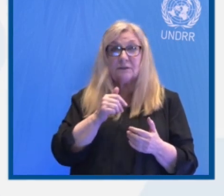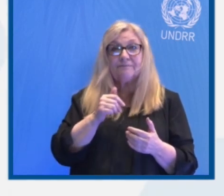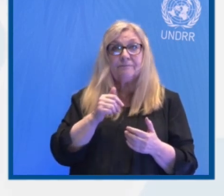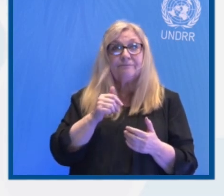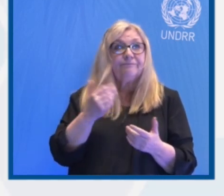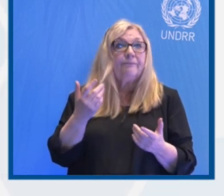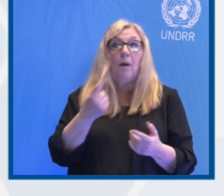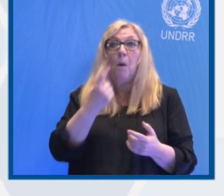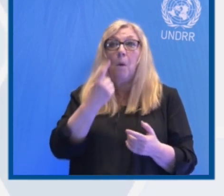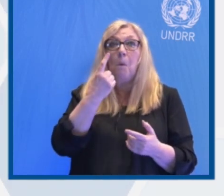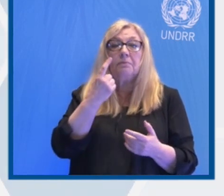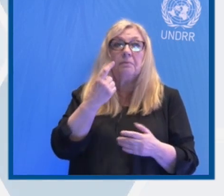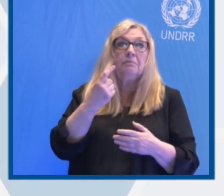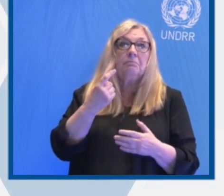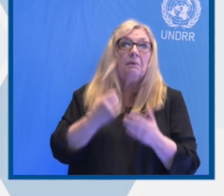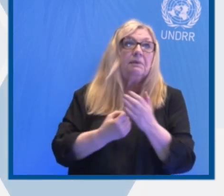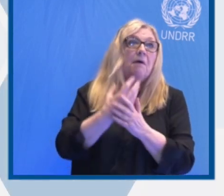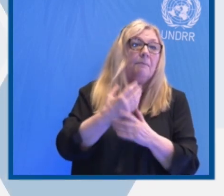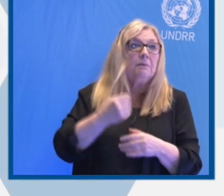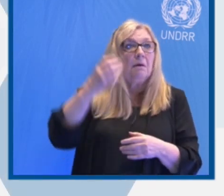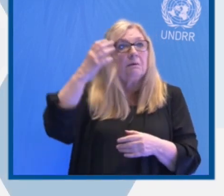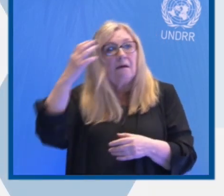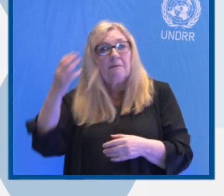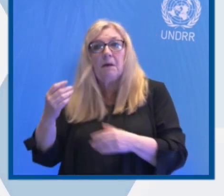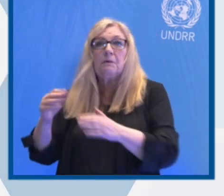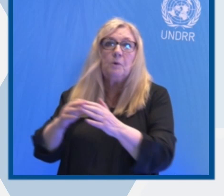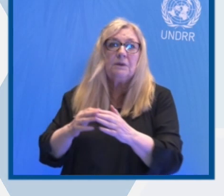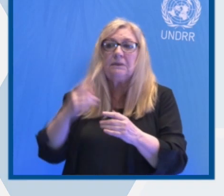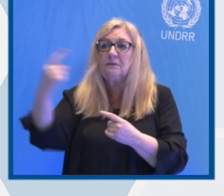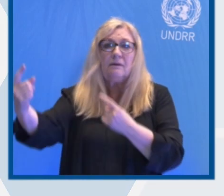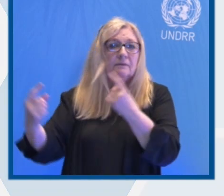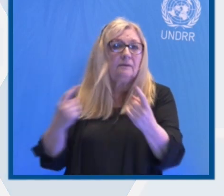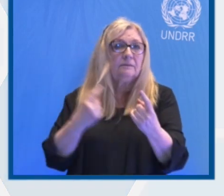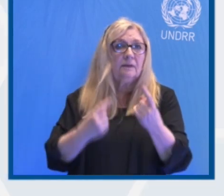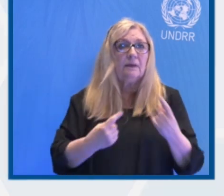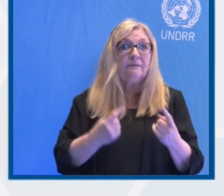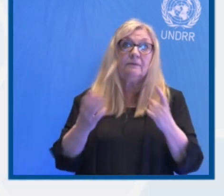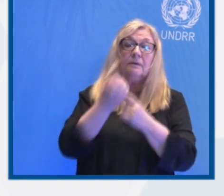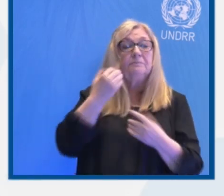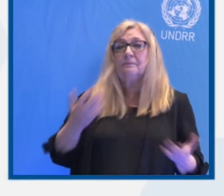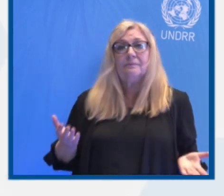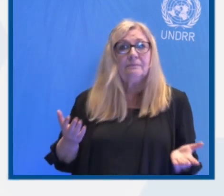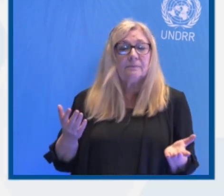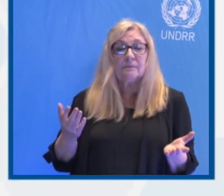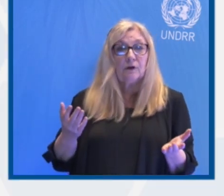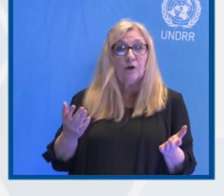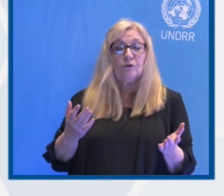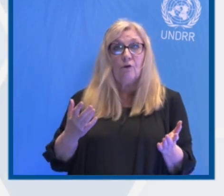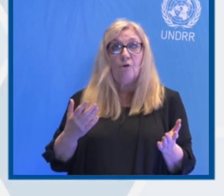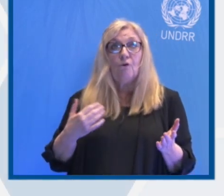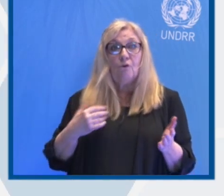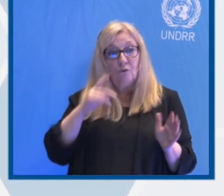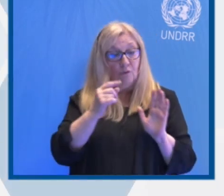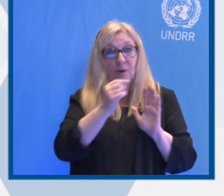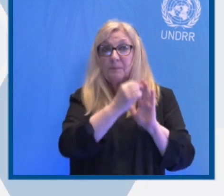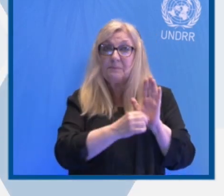on their own can solve, that a government on their own can solve, that a community on their own can solve. And so by following these principles,